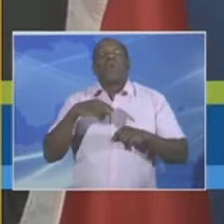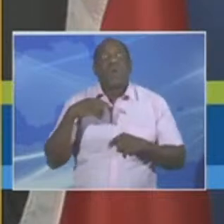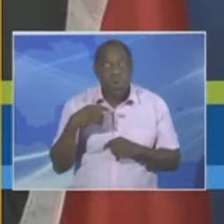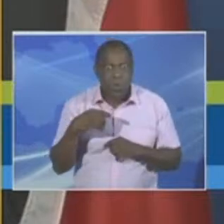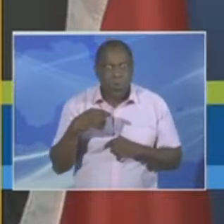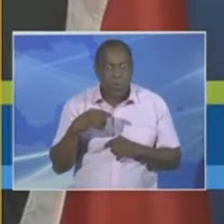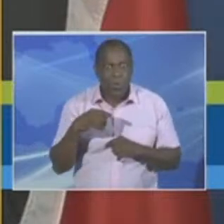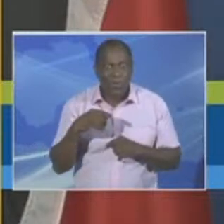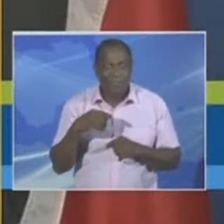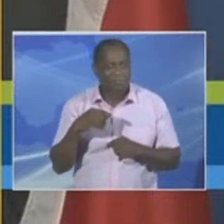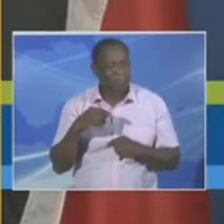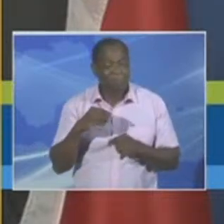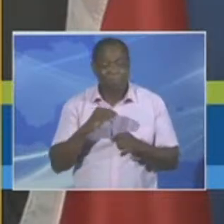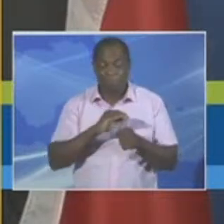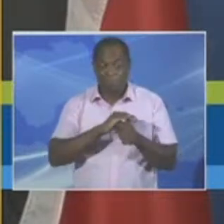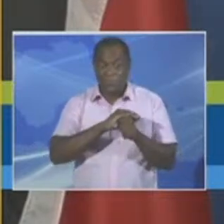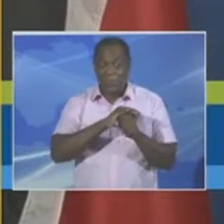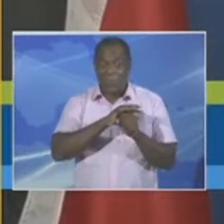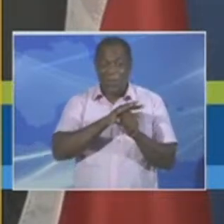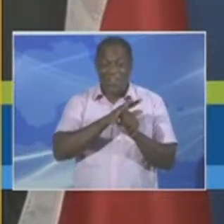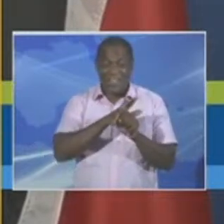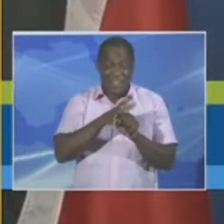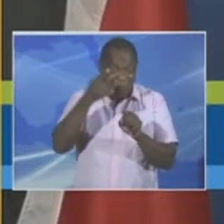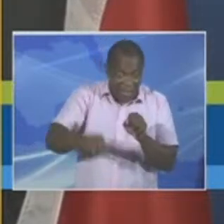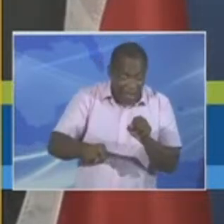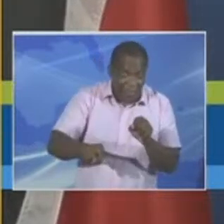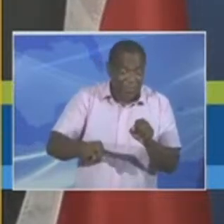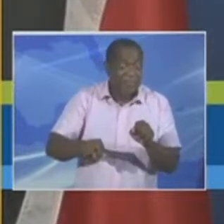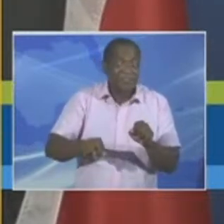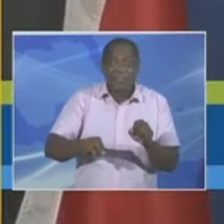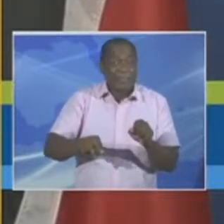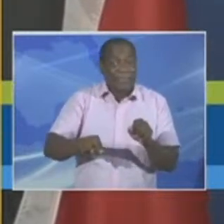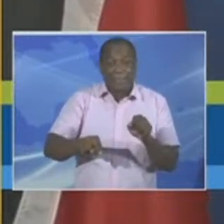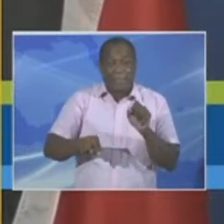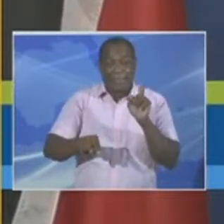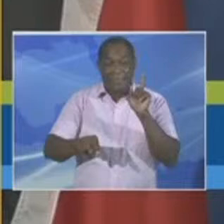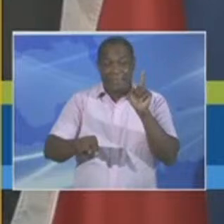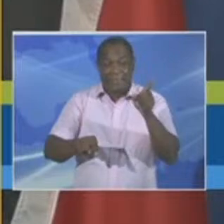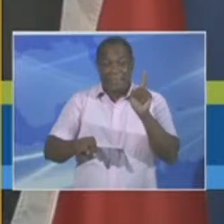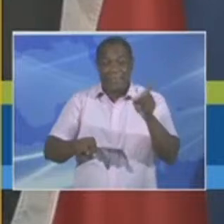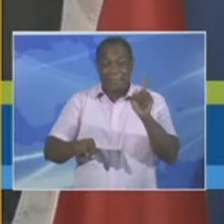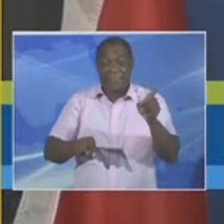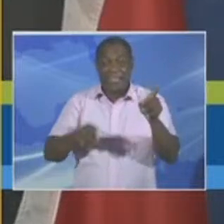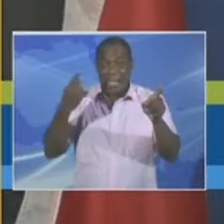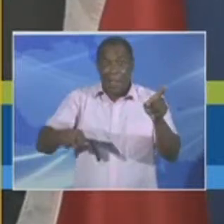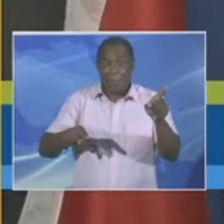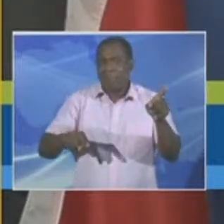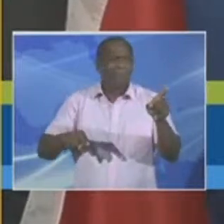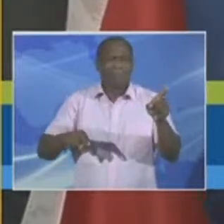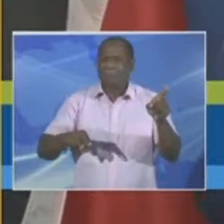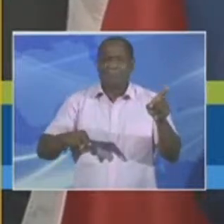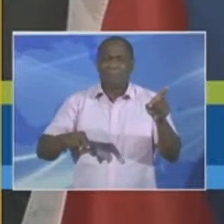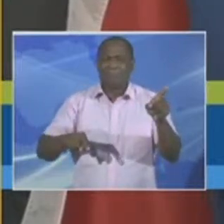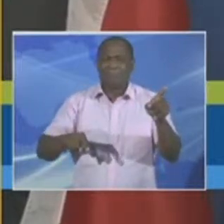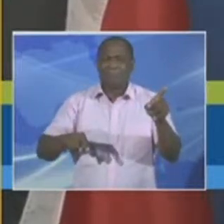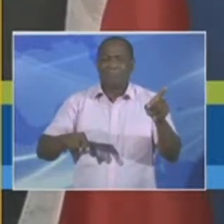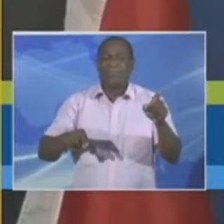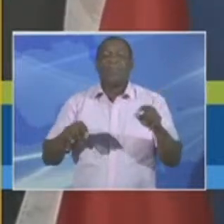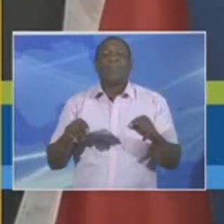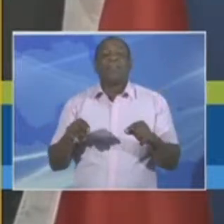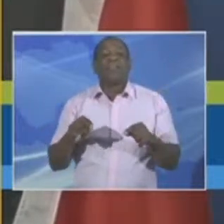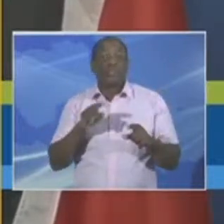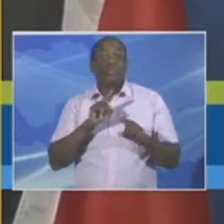the virus that it turned out to be, while it was infecting more people, the strength at